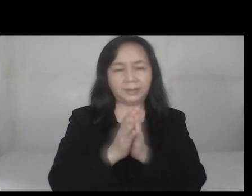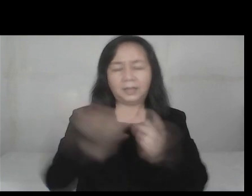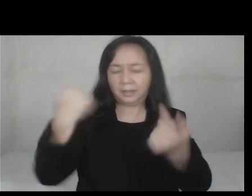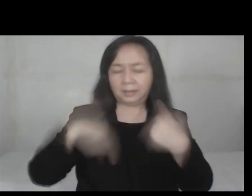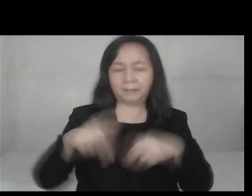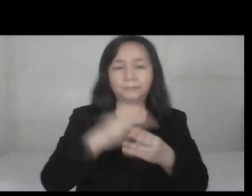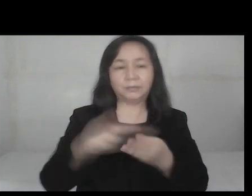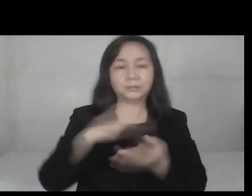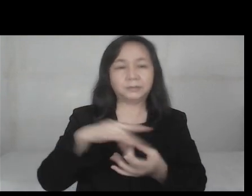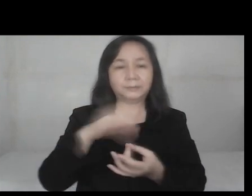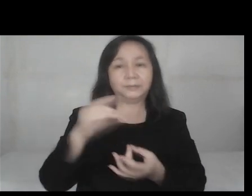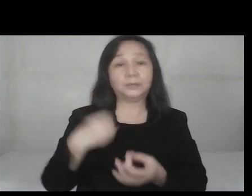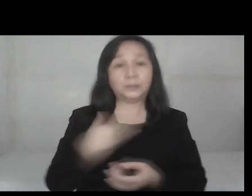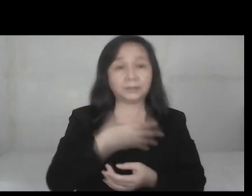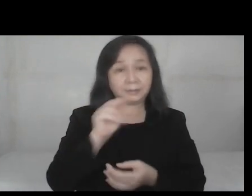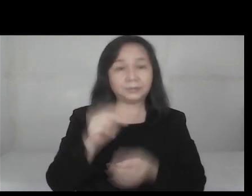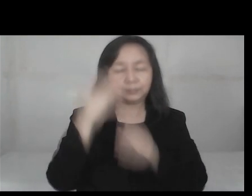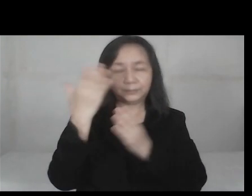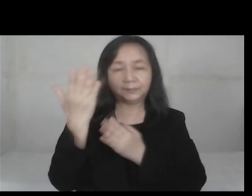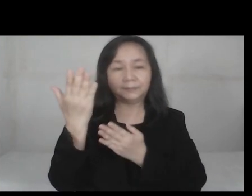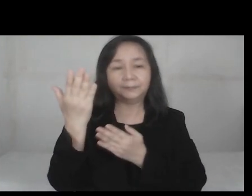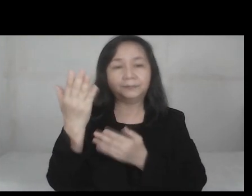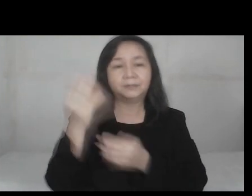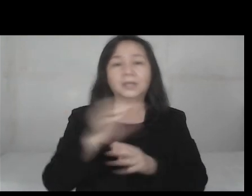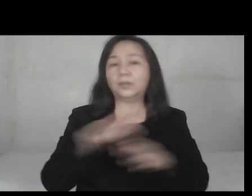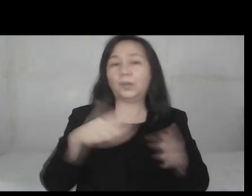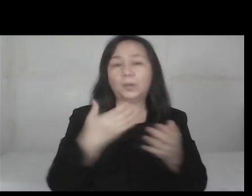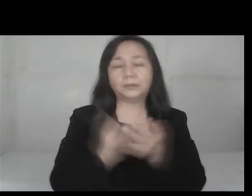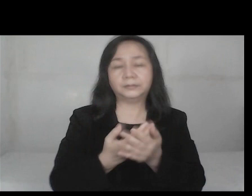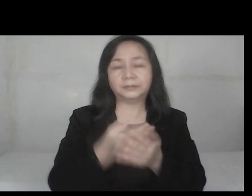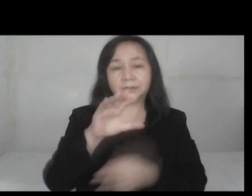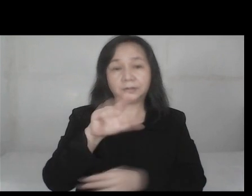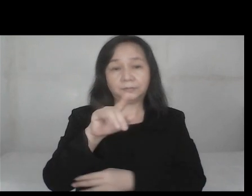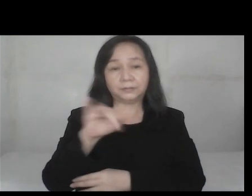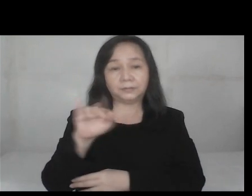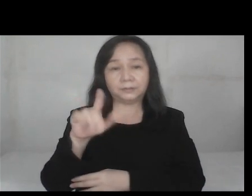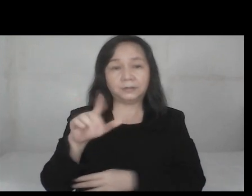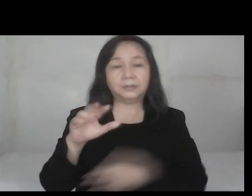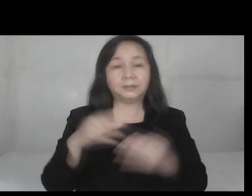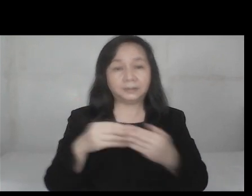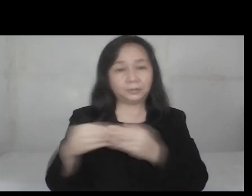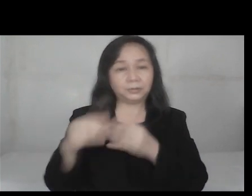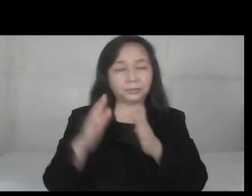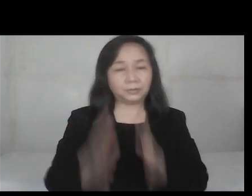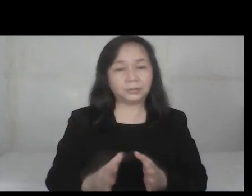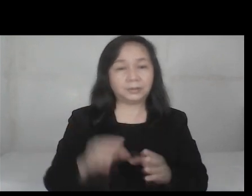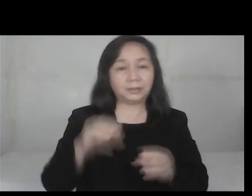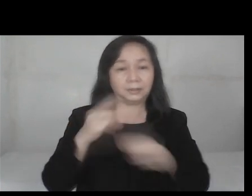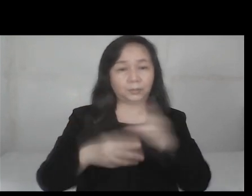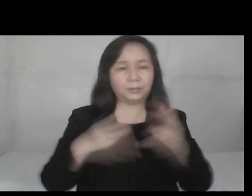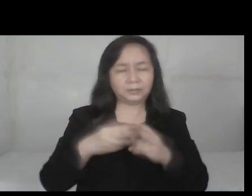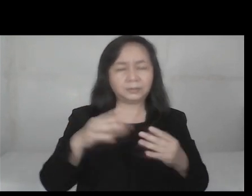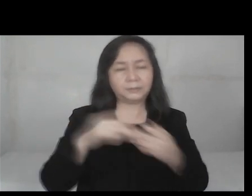Holy Spirit, we need you. That all the civil leaders throughout the world, especially in our